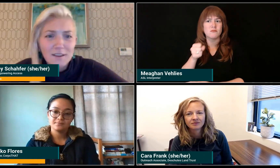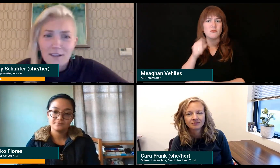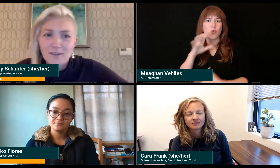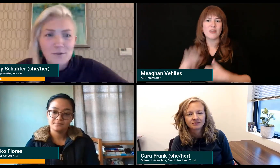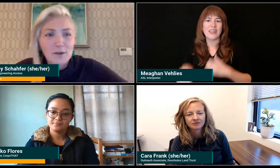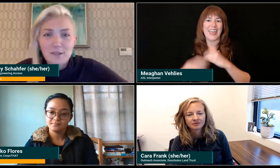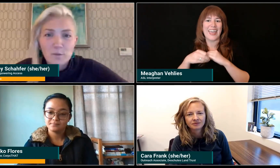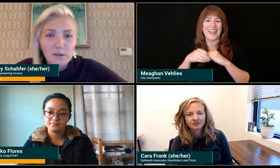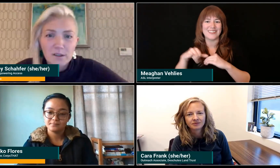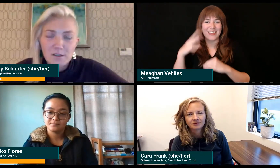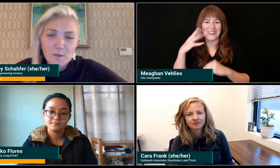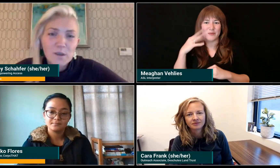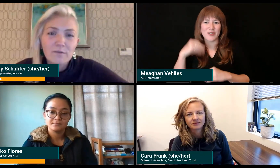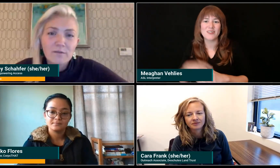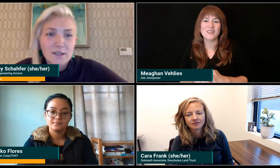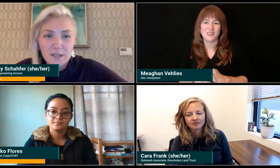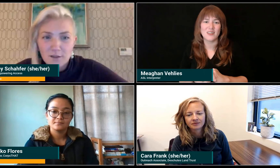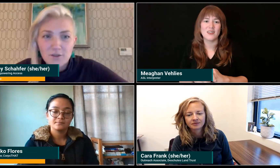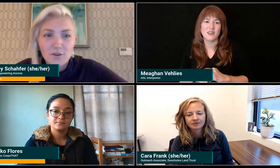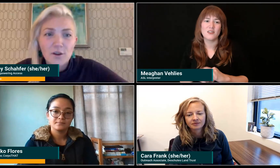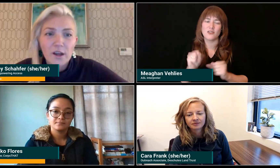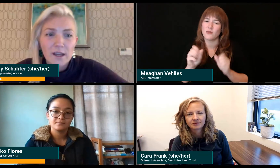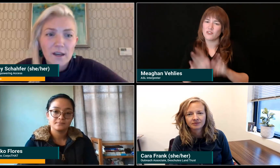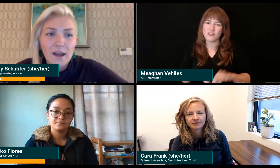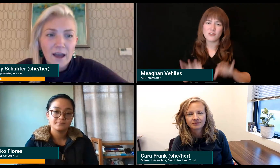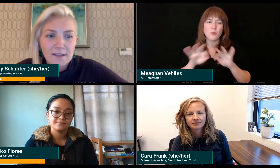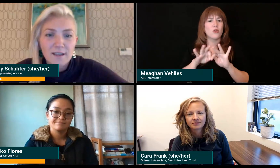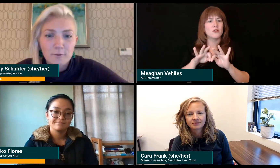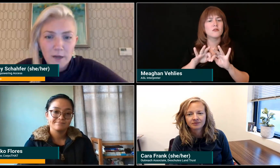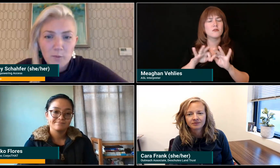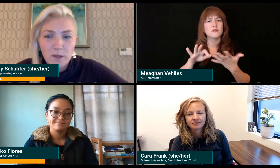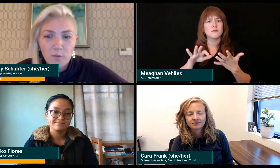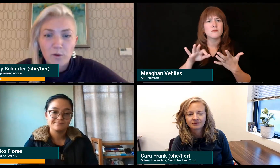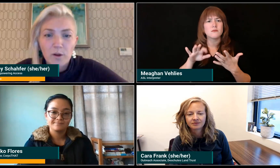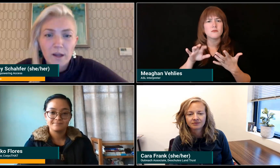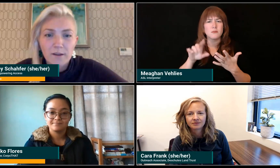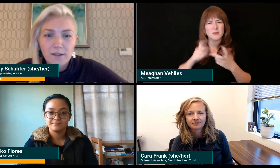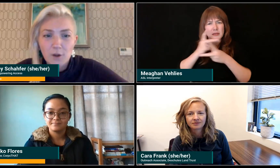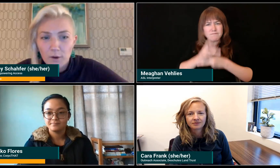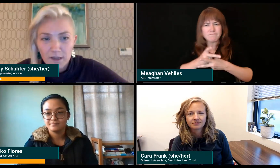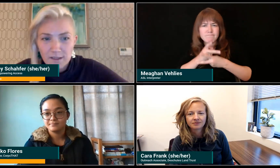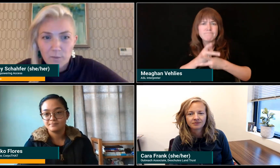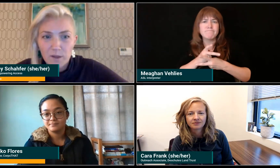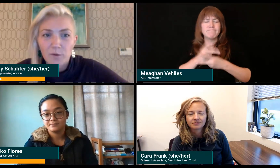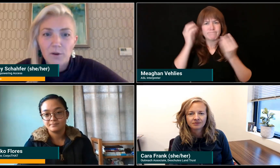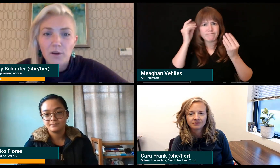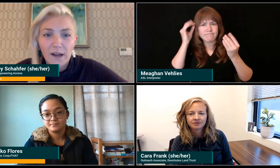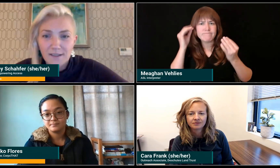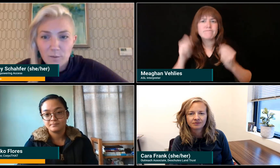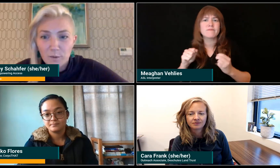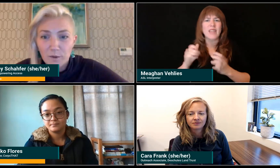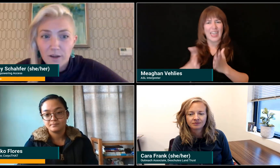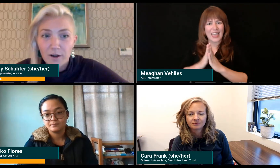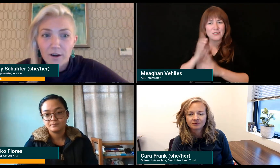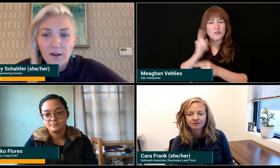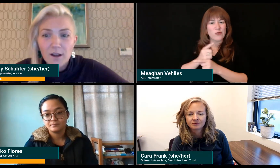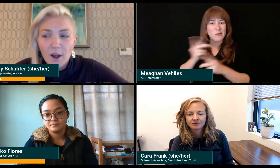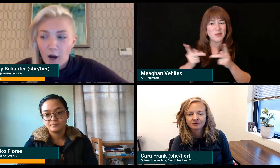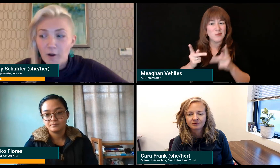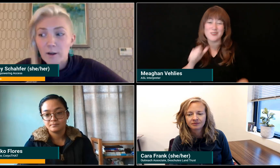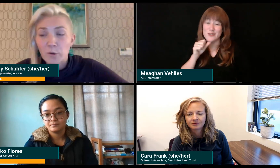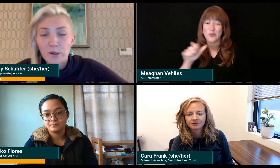a lot of things around disability, just being very intentional and asking the right people and not tokenizing people, asking people that